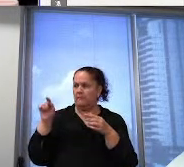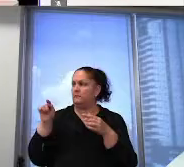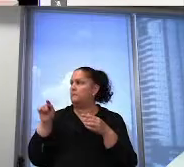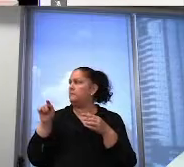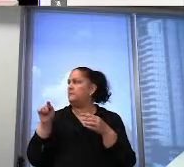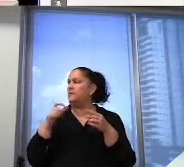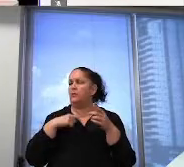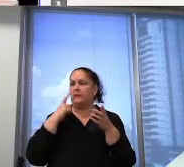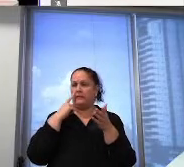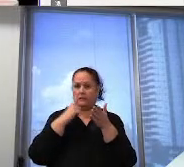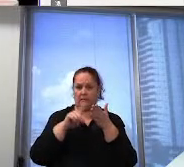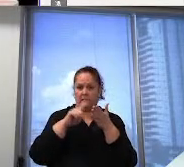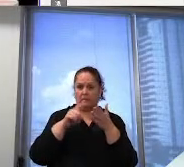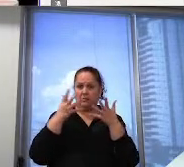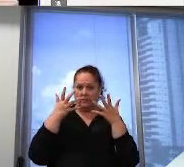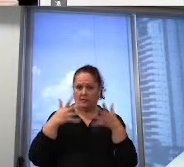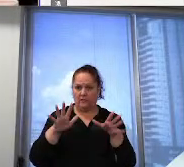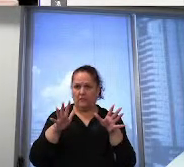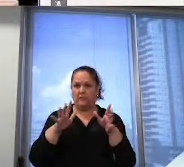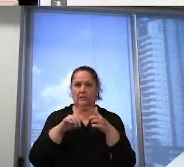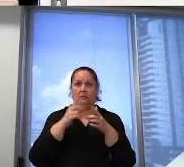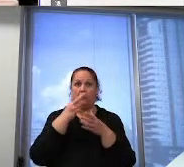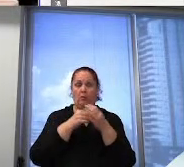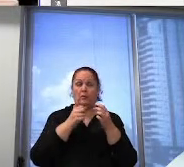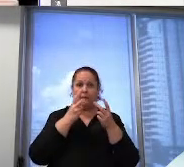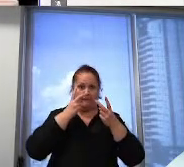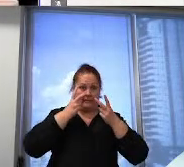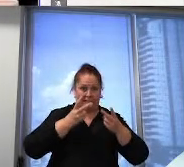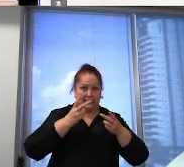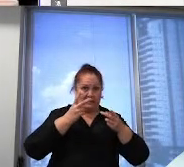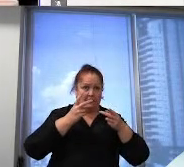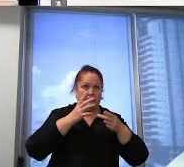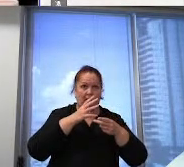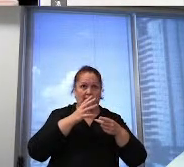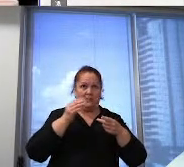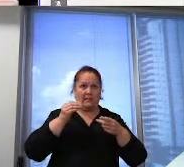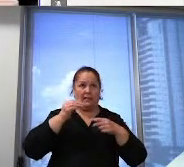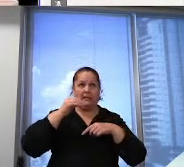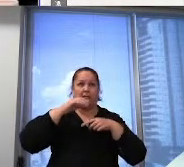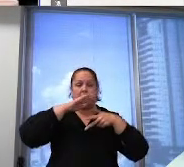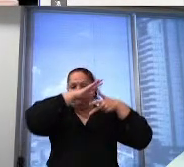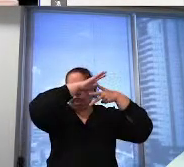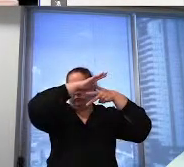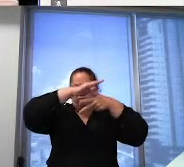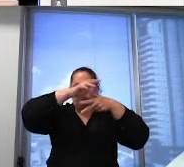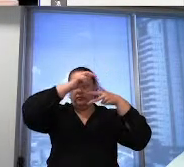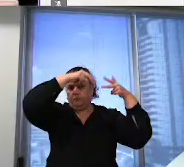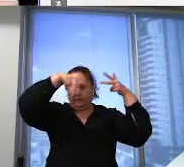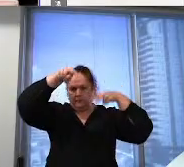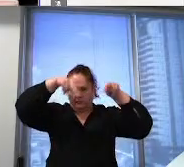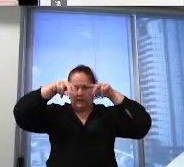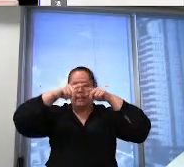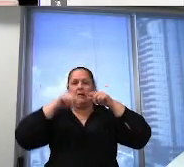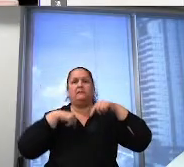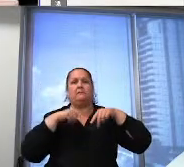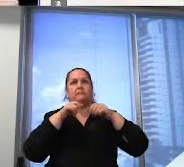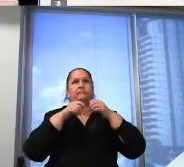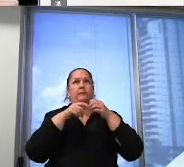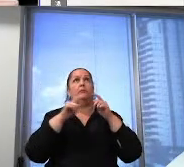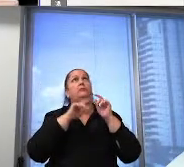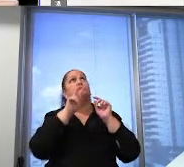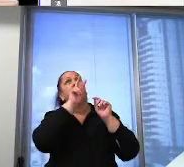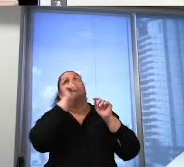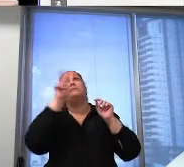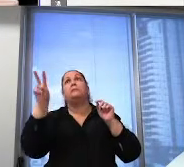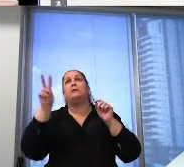on, we completed inspections, which involves visual, can be done from helicopter or the ground. We'll